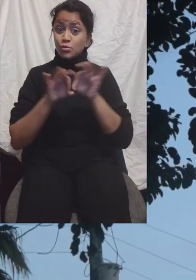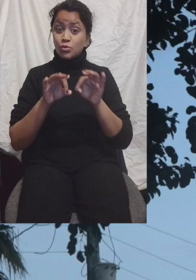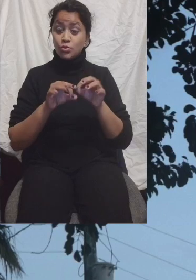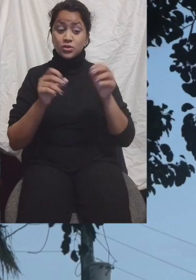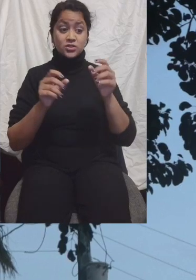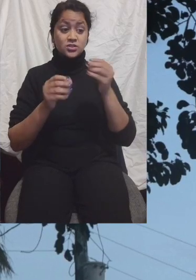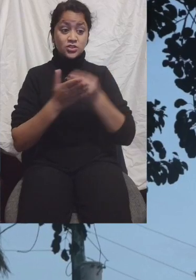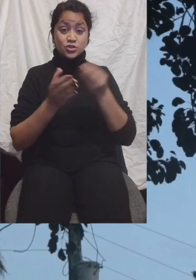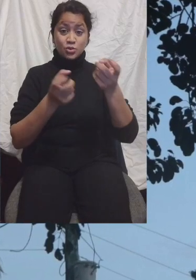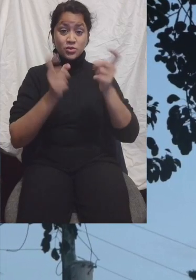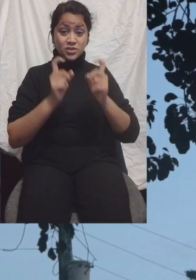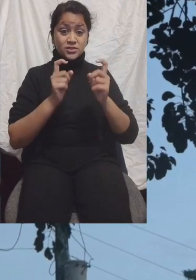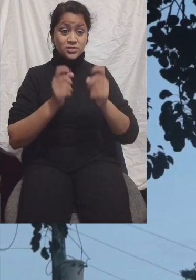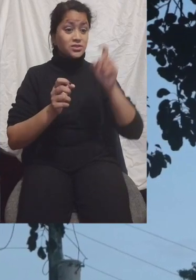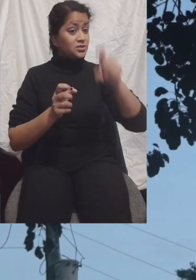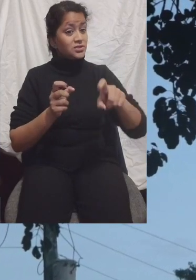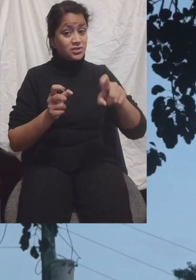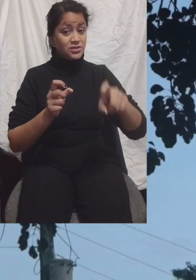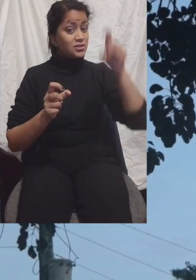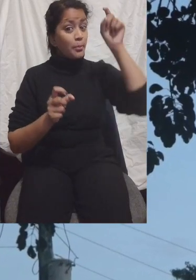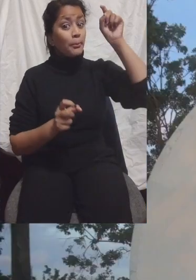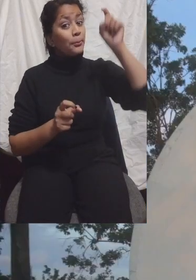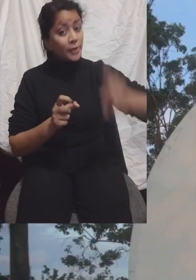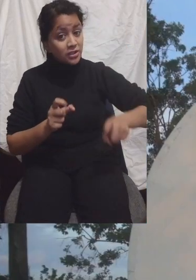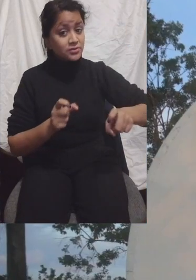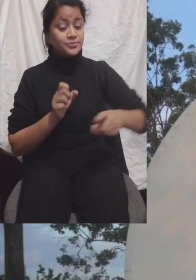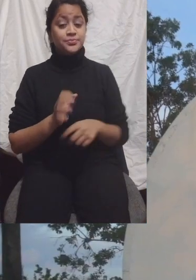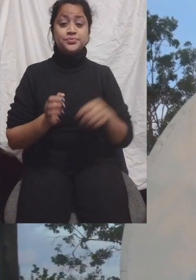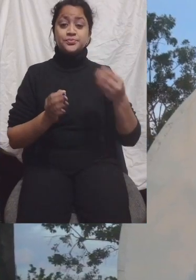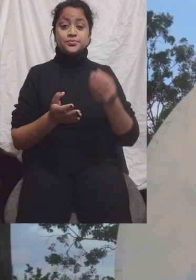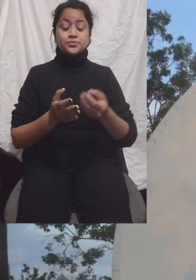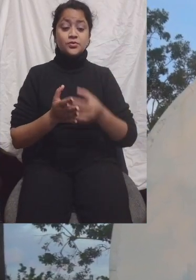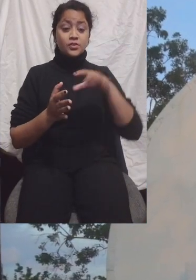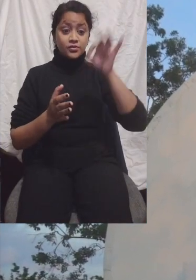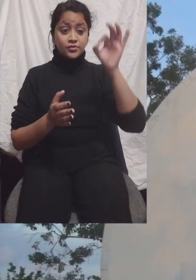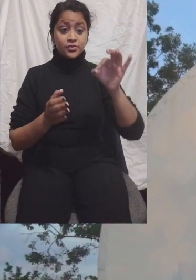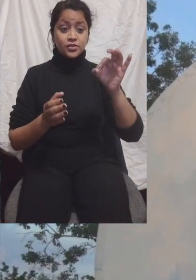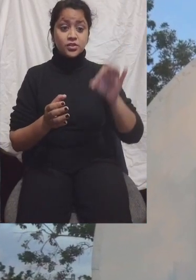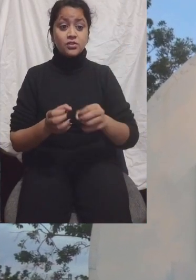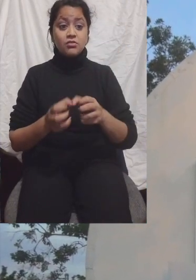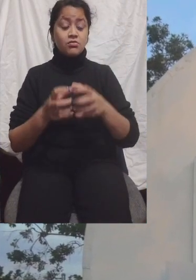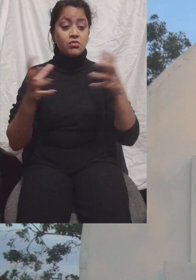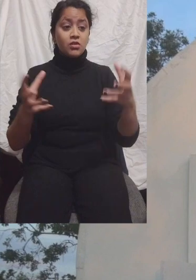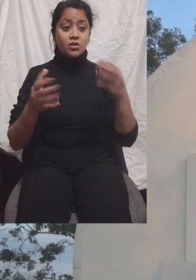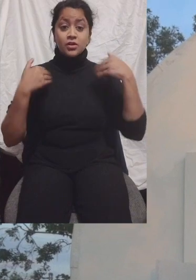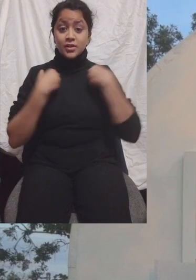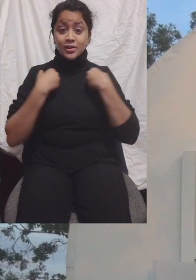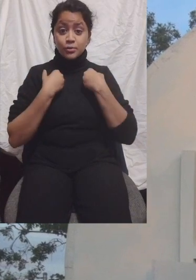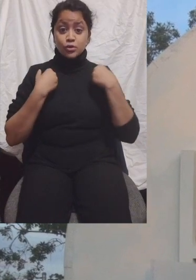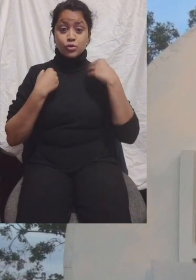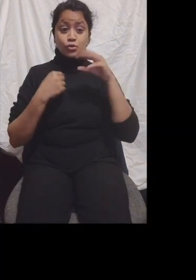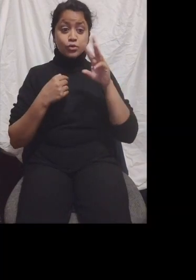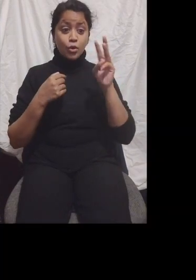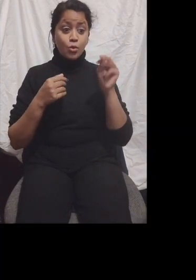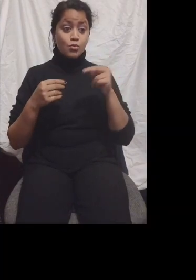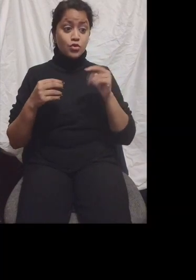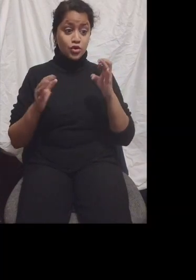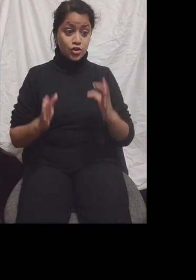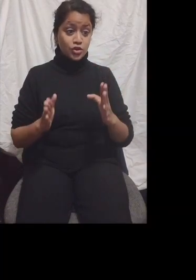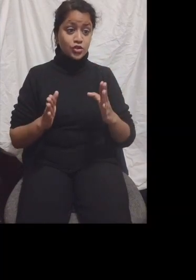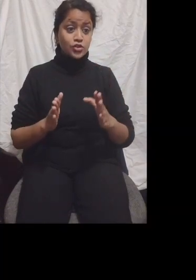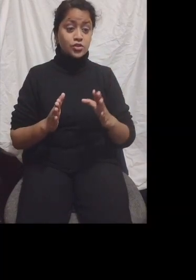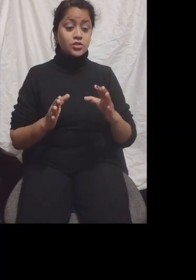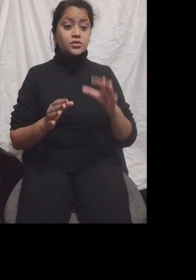on donations to make this program work. We find that we have a lot of animal owners